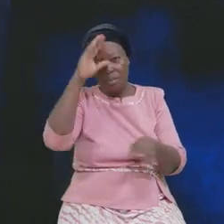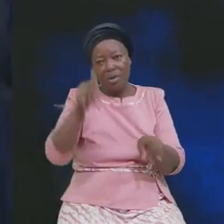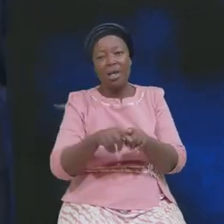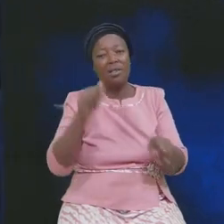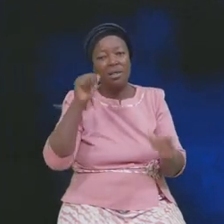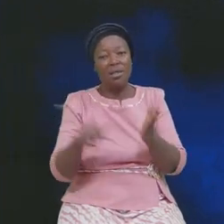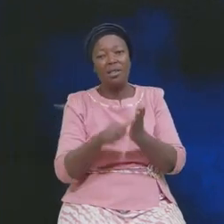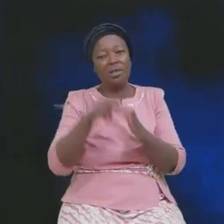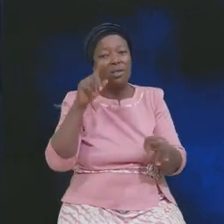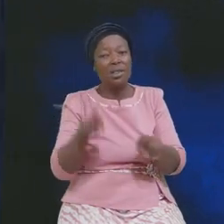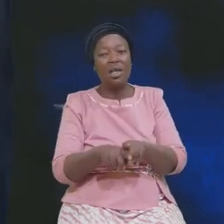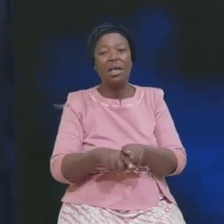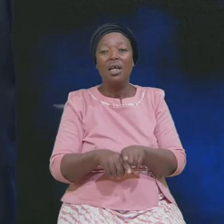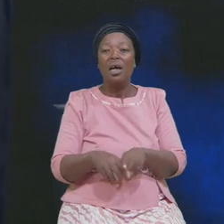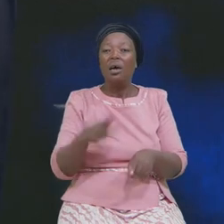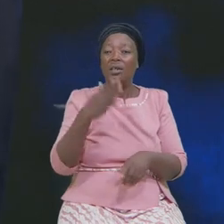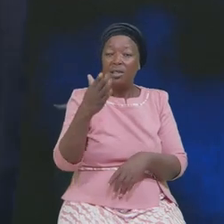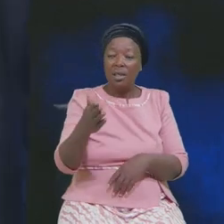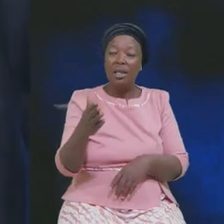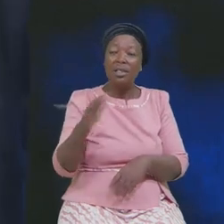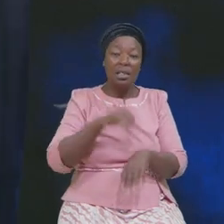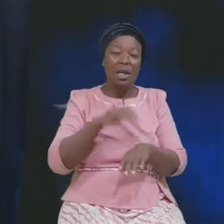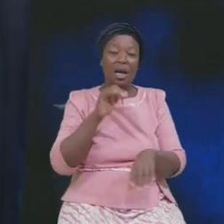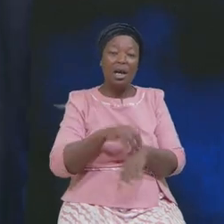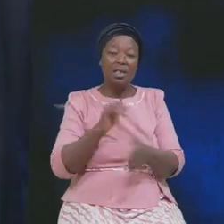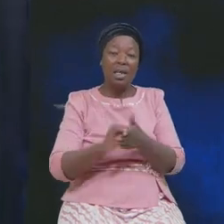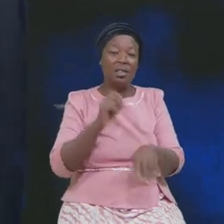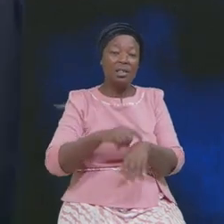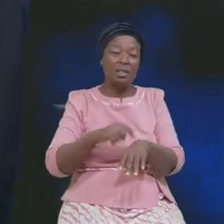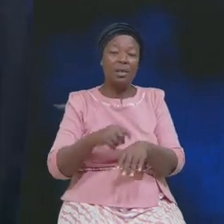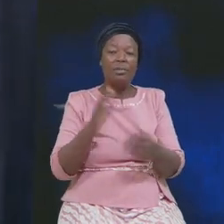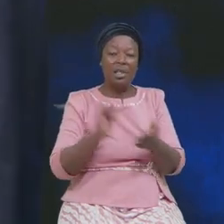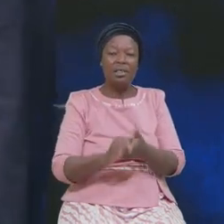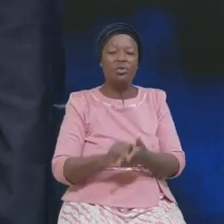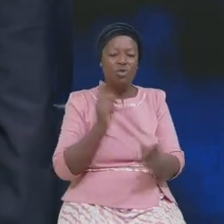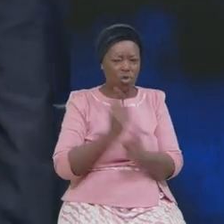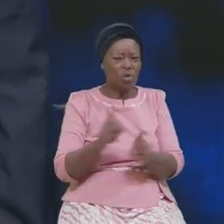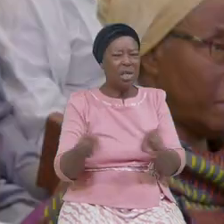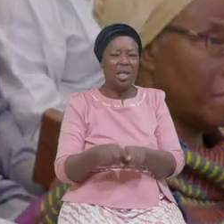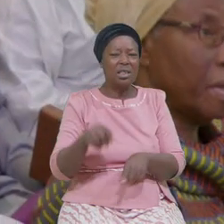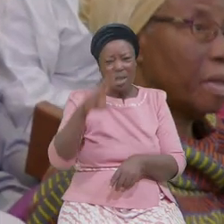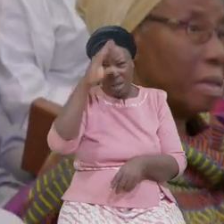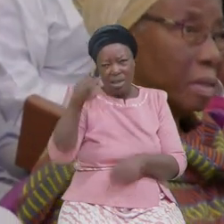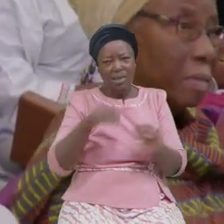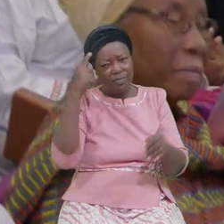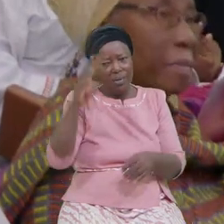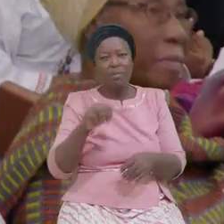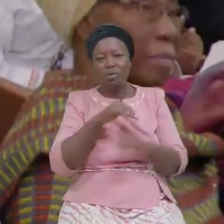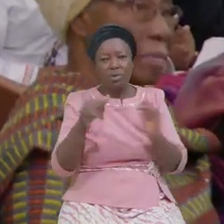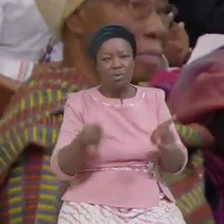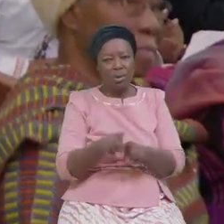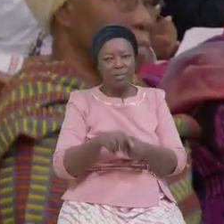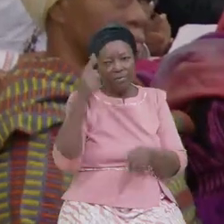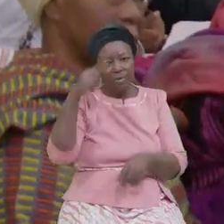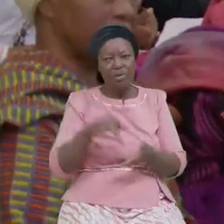sisters up there yonder. Exactly what he did for them, he will do for you. Because